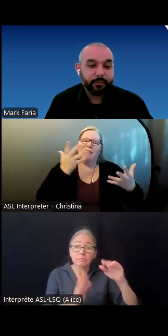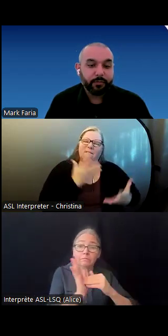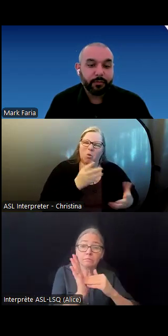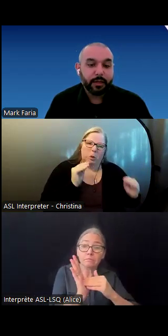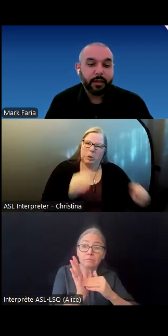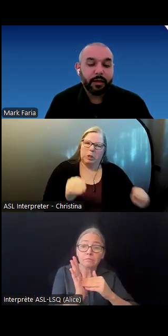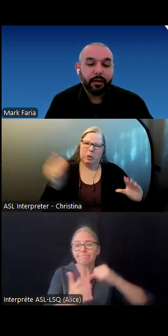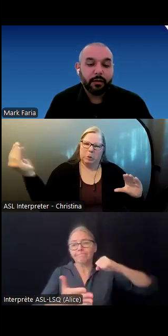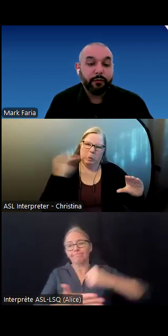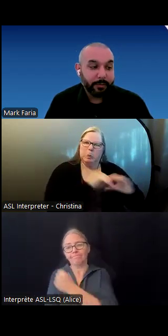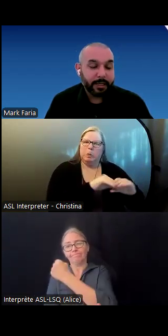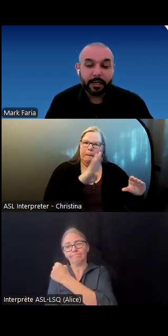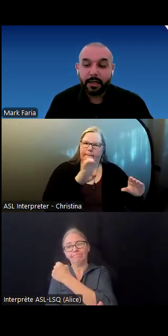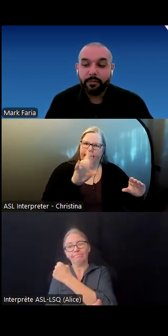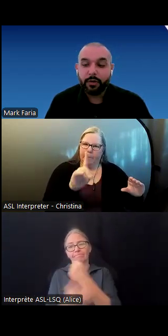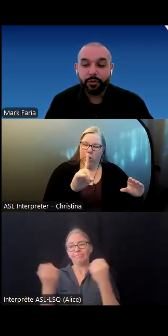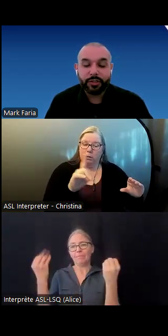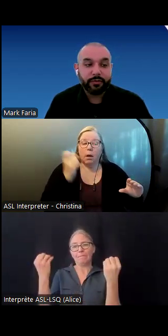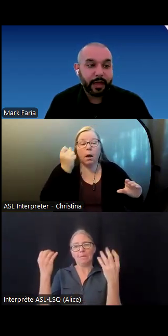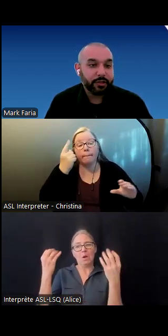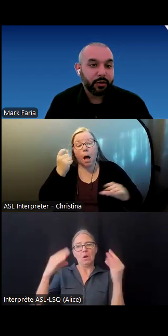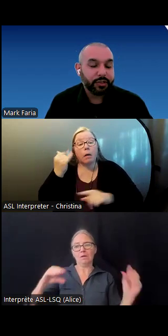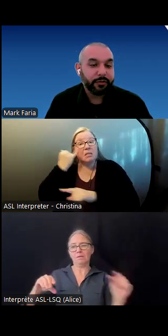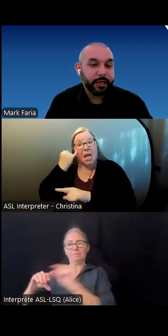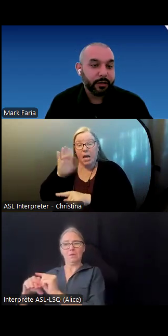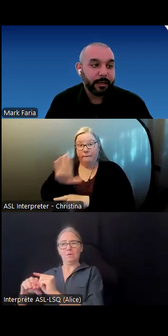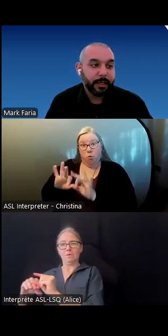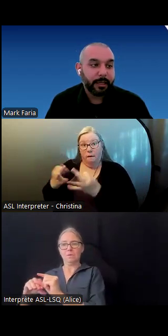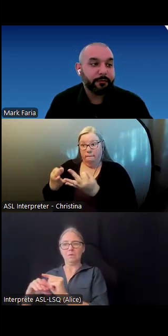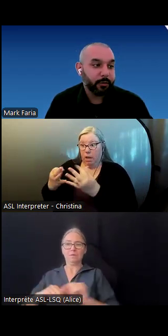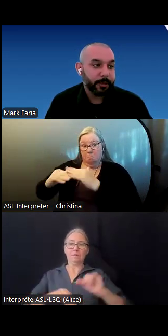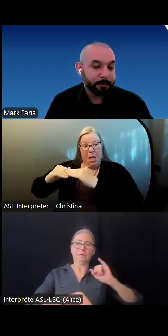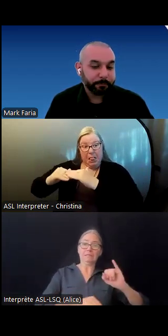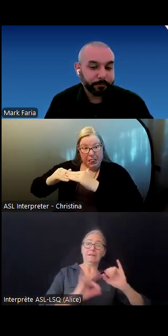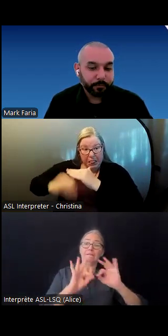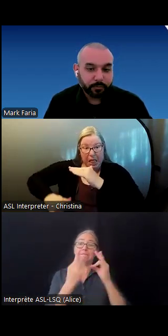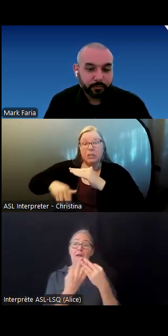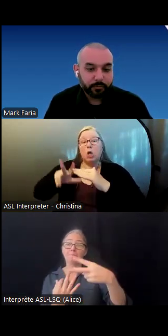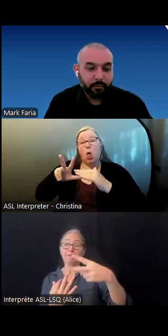37,487, family net income, you'll receive $1,000 every year in February.